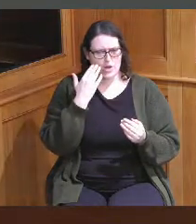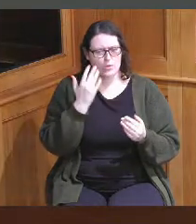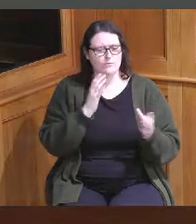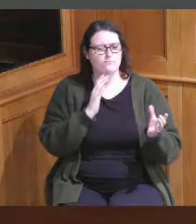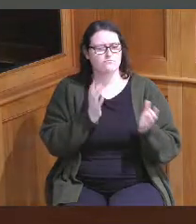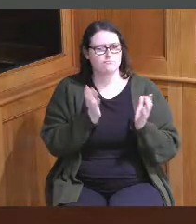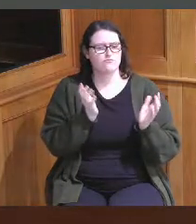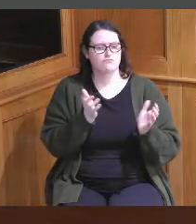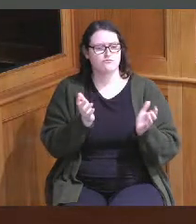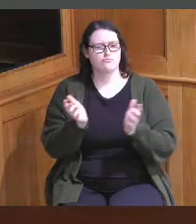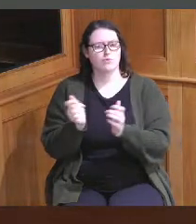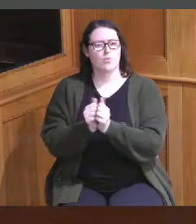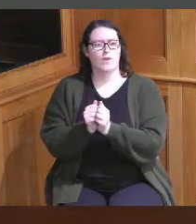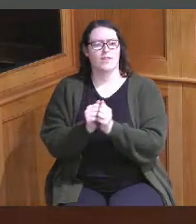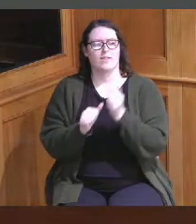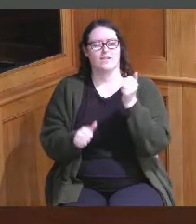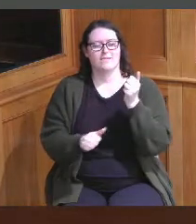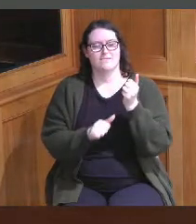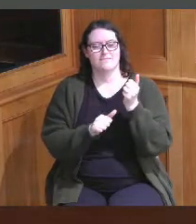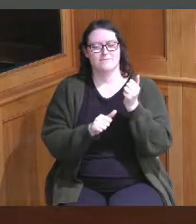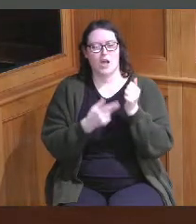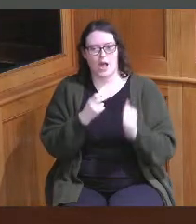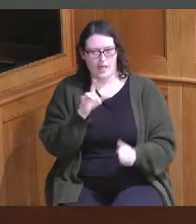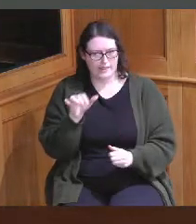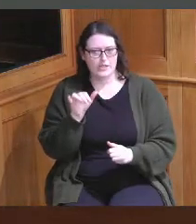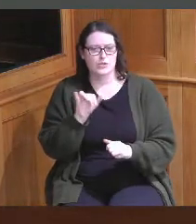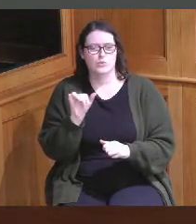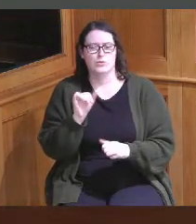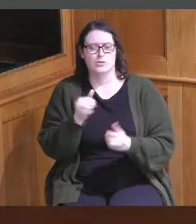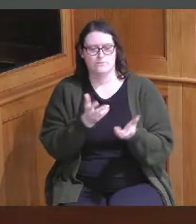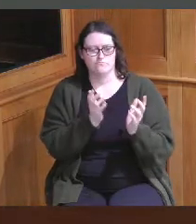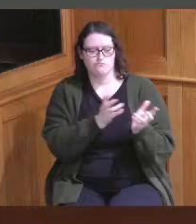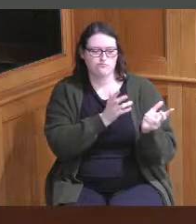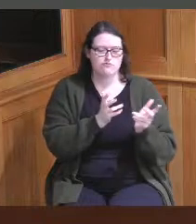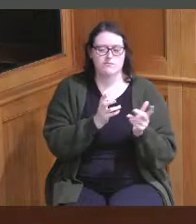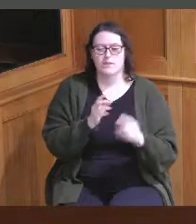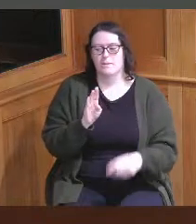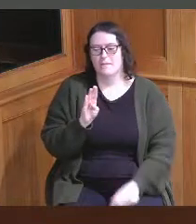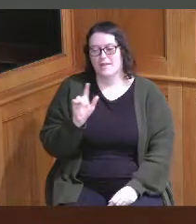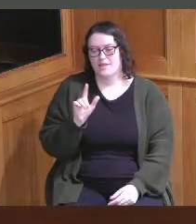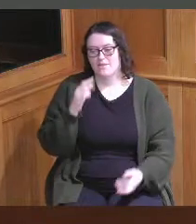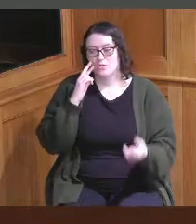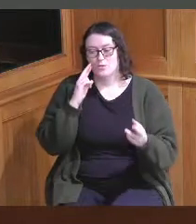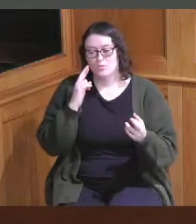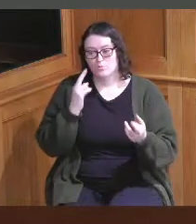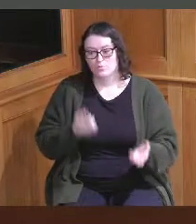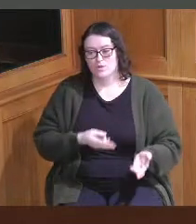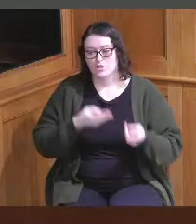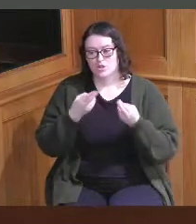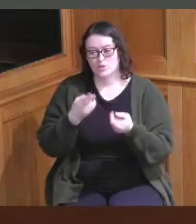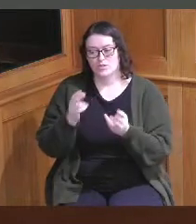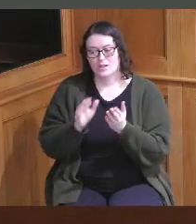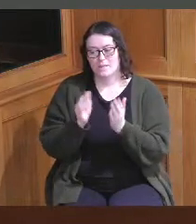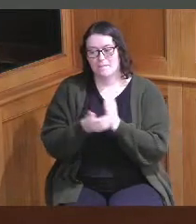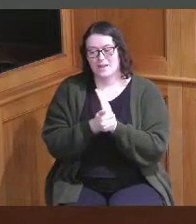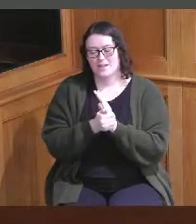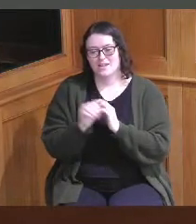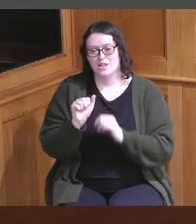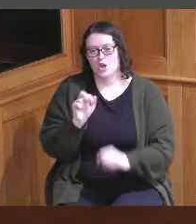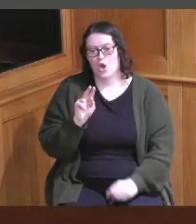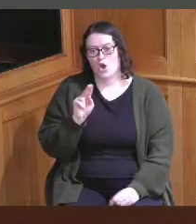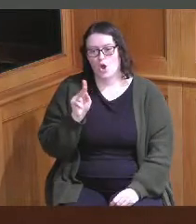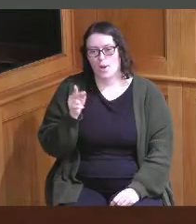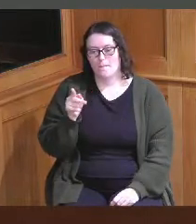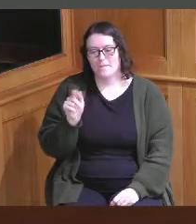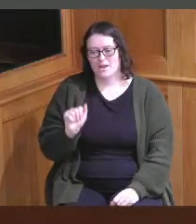with Assistant Administrator Chrisman on this item. This is by leave 1, a resolution amending Hamilton County's American Rescue Plan Act